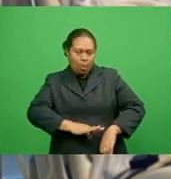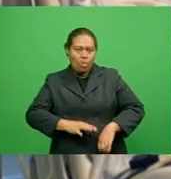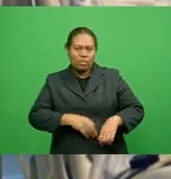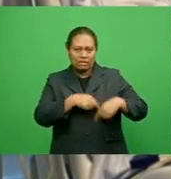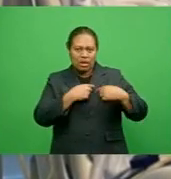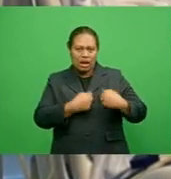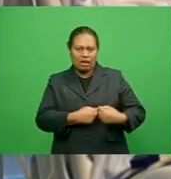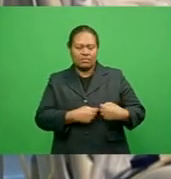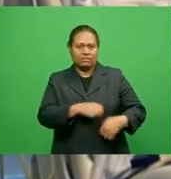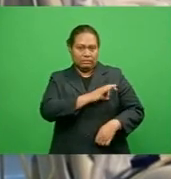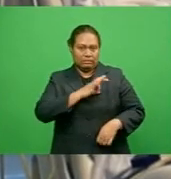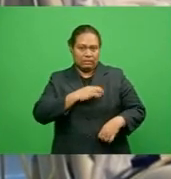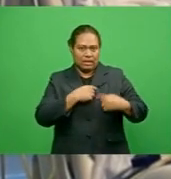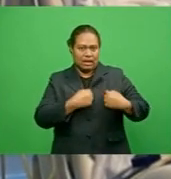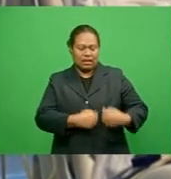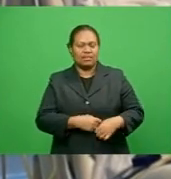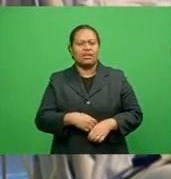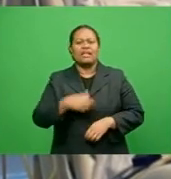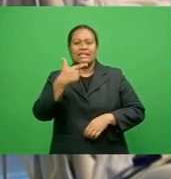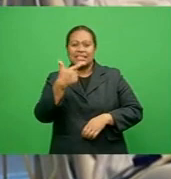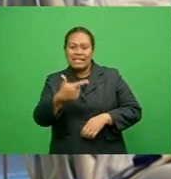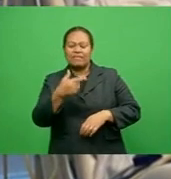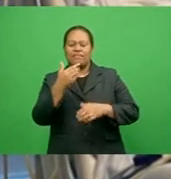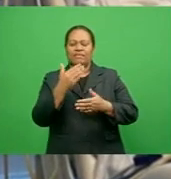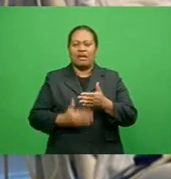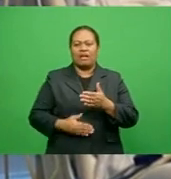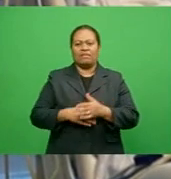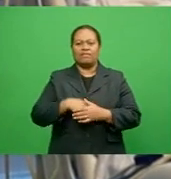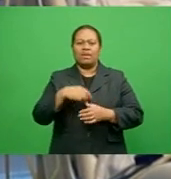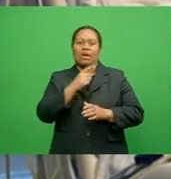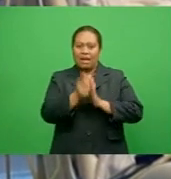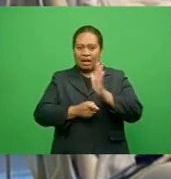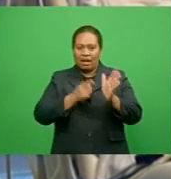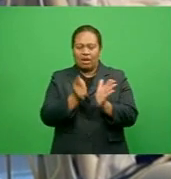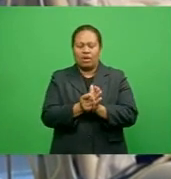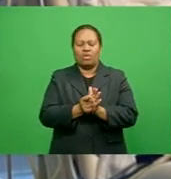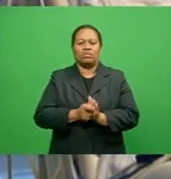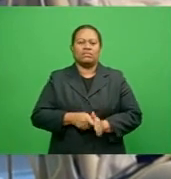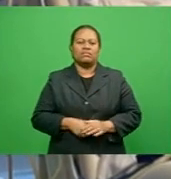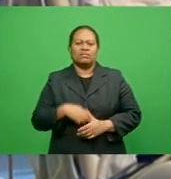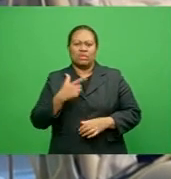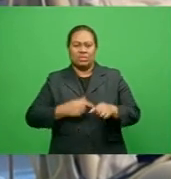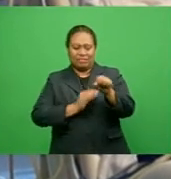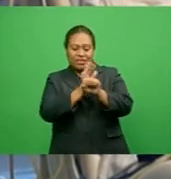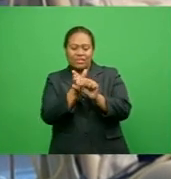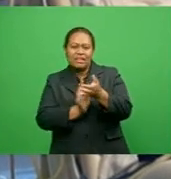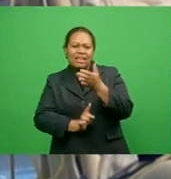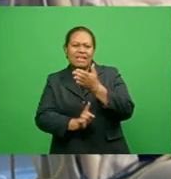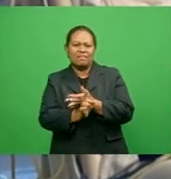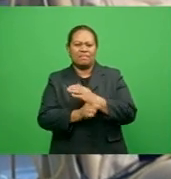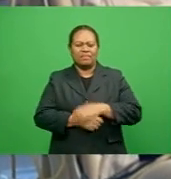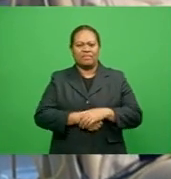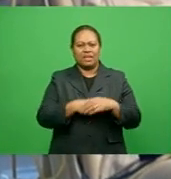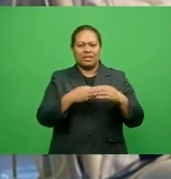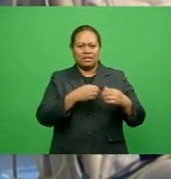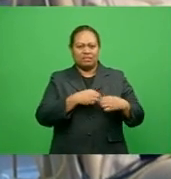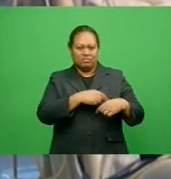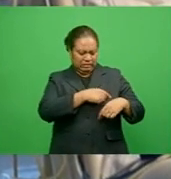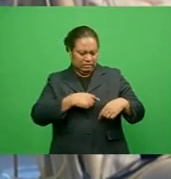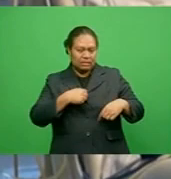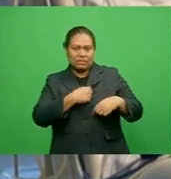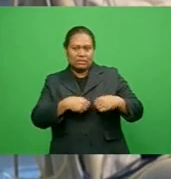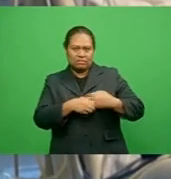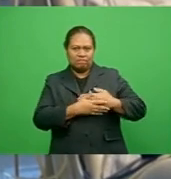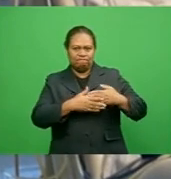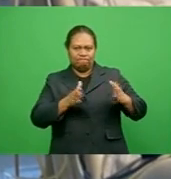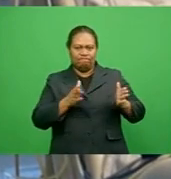6 weeks after going through a 7.5-hour surgery in the midst of a pandemic, which involved cutting into his chest and removing